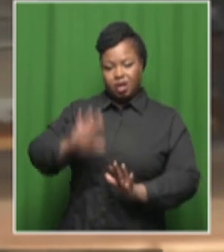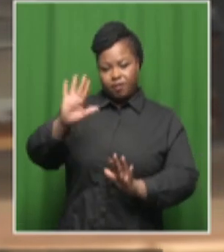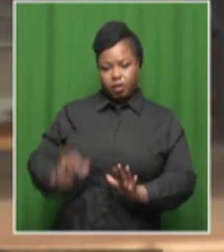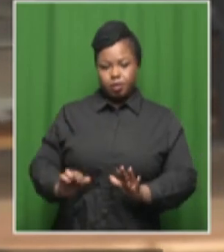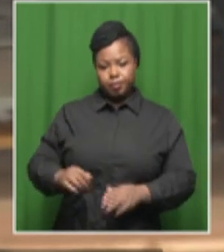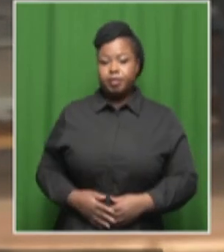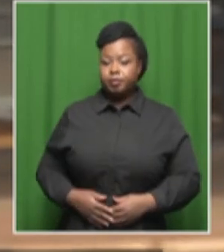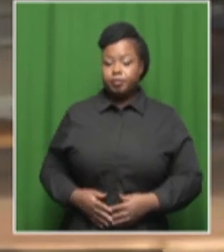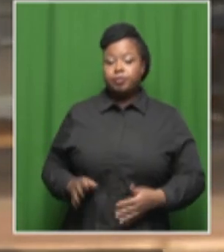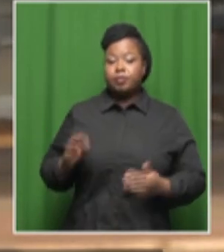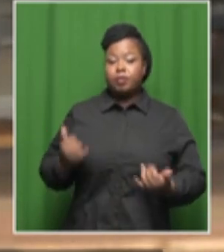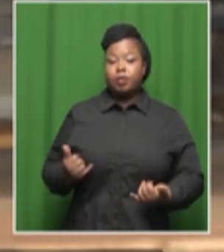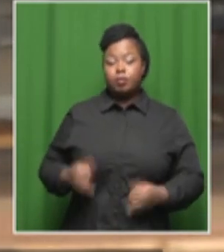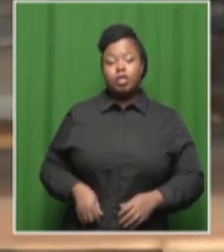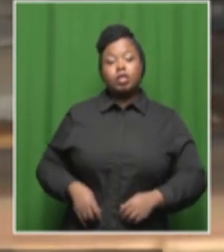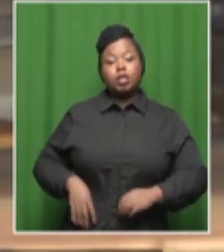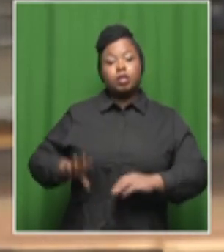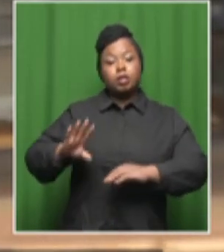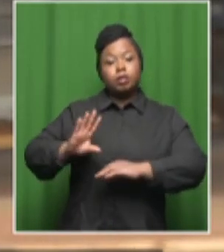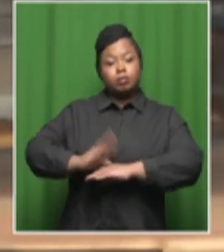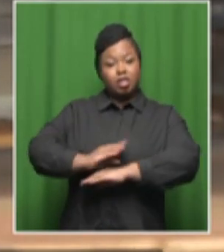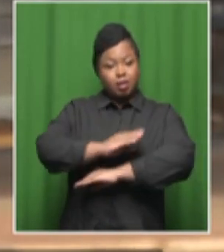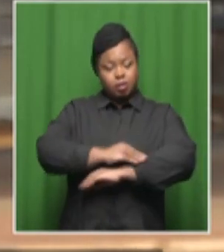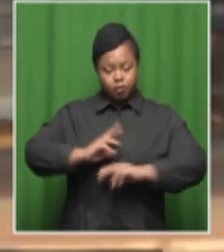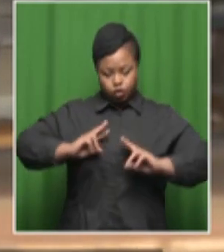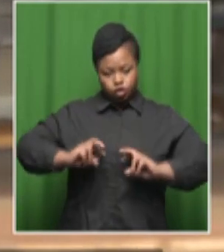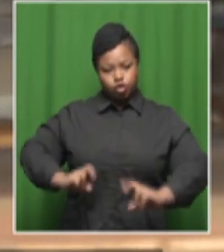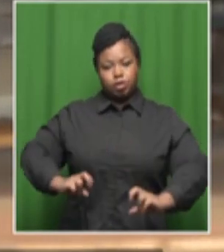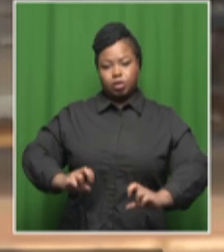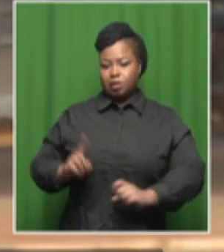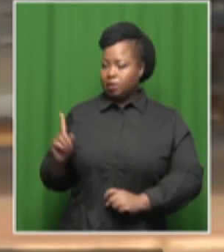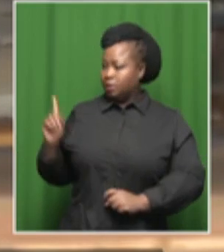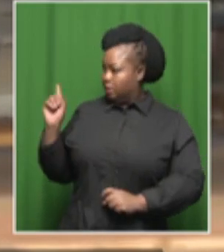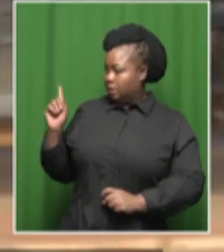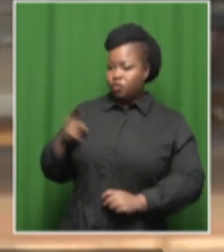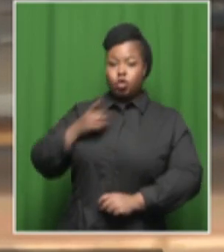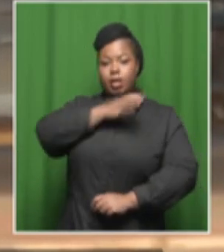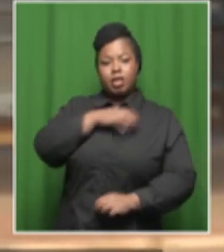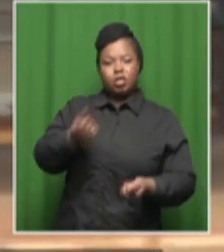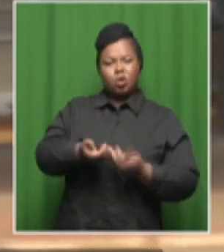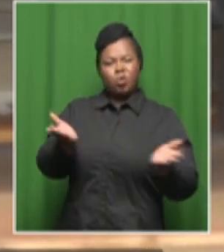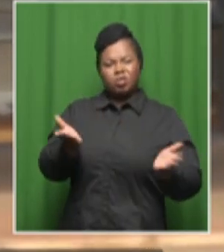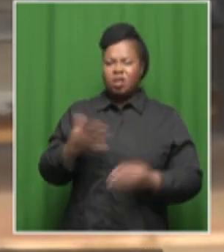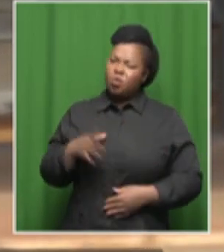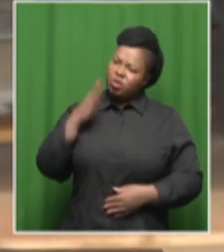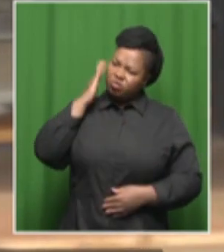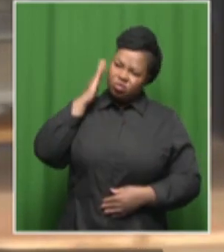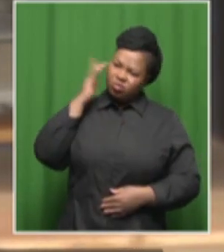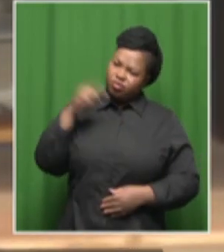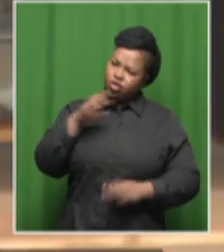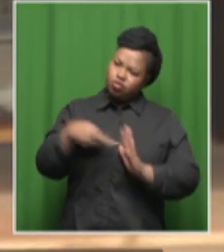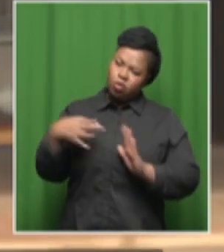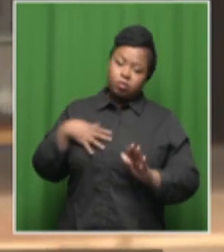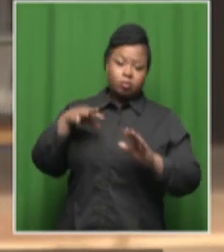And today, the Oncology Research Clinic is obviously just behind me. It's been launched, and we're looking at the significant role that this is going to play